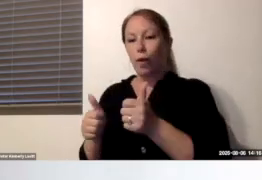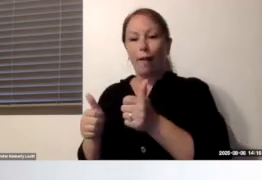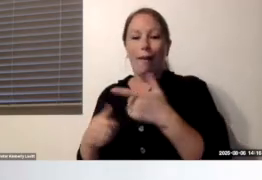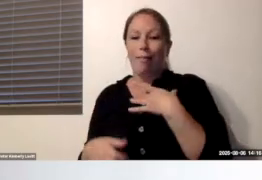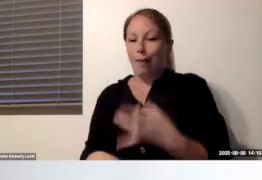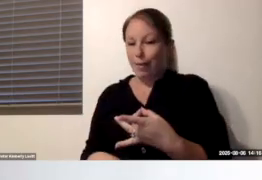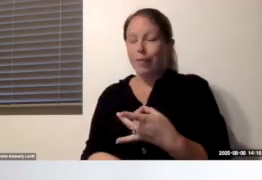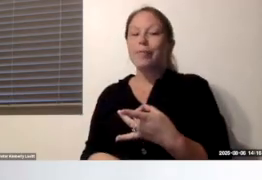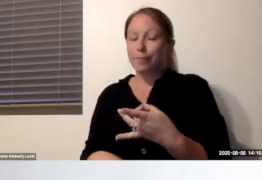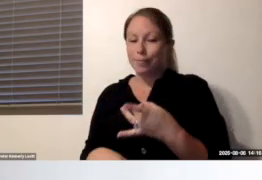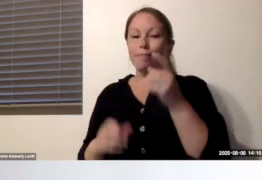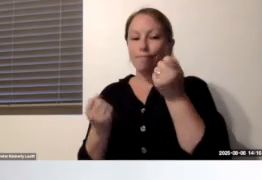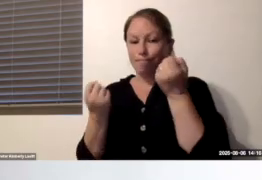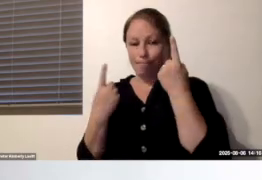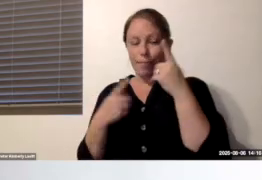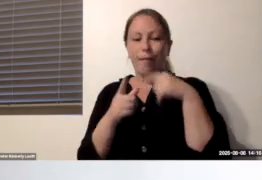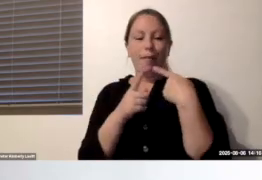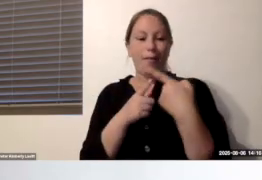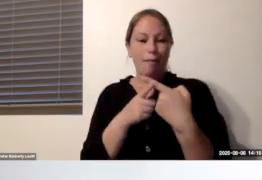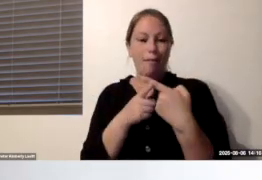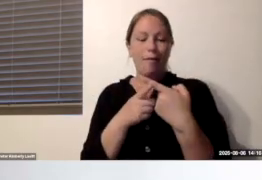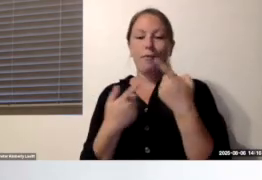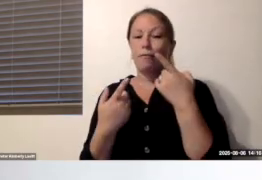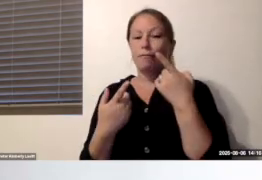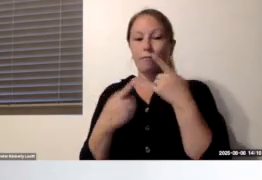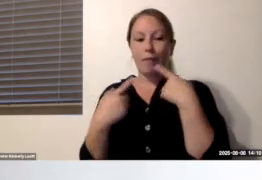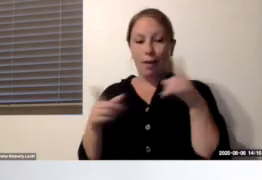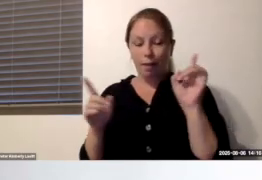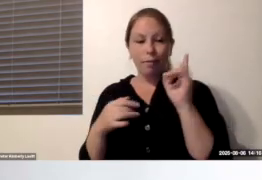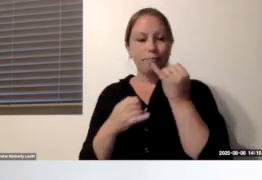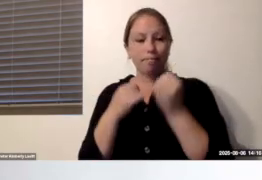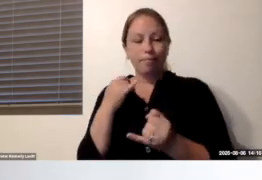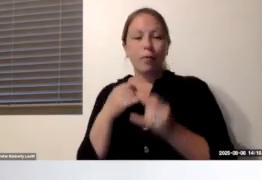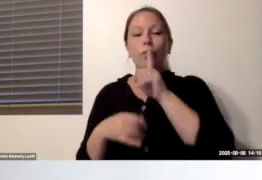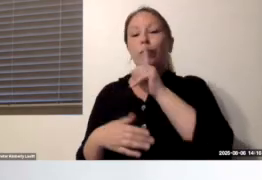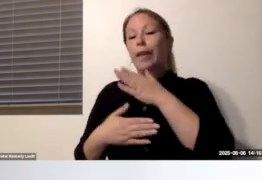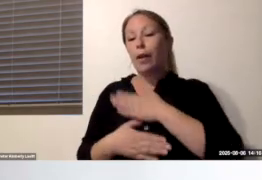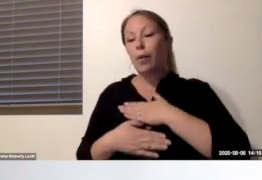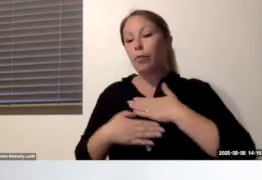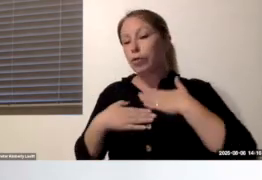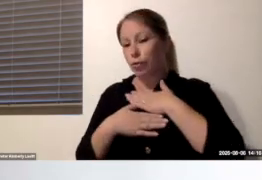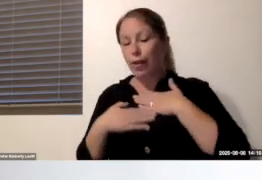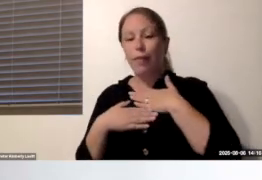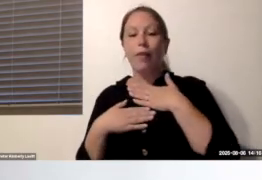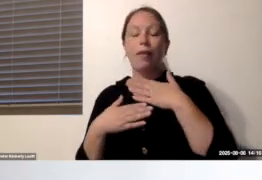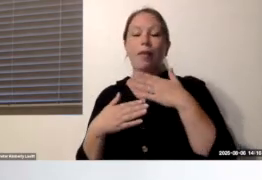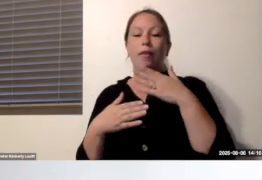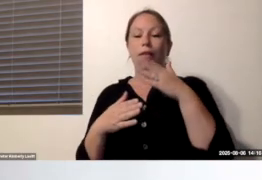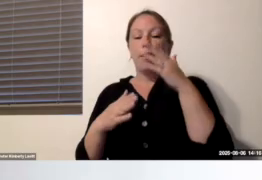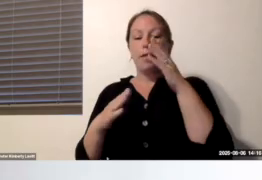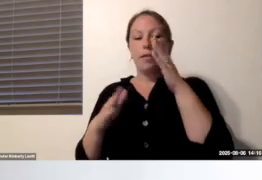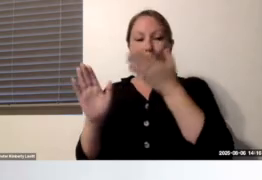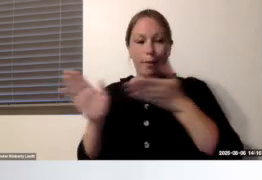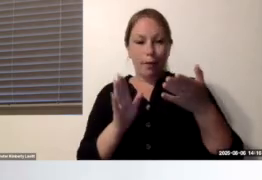it. Makes sense. And then finally, really appreciate the projected funding